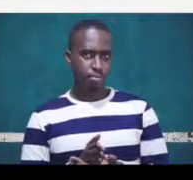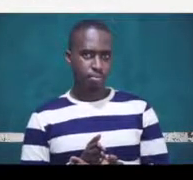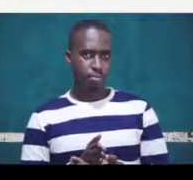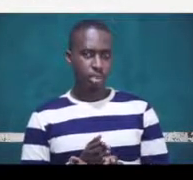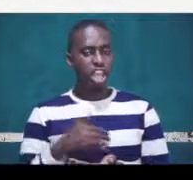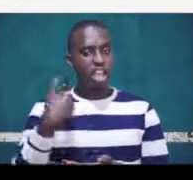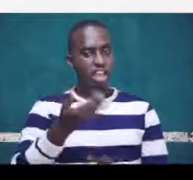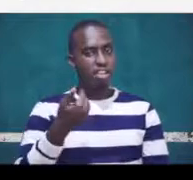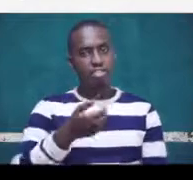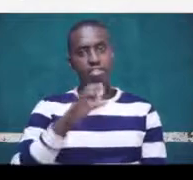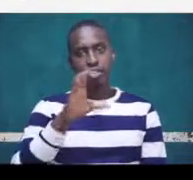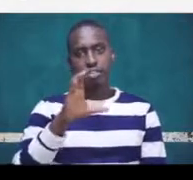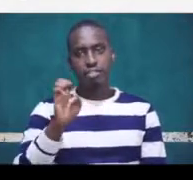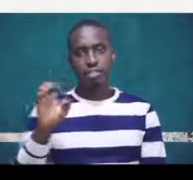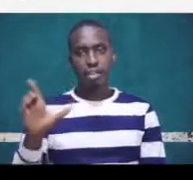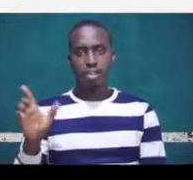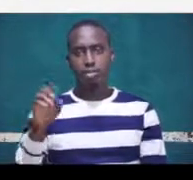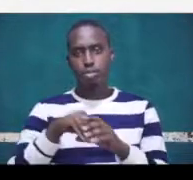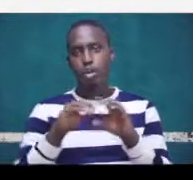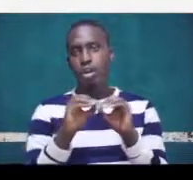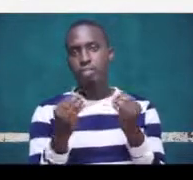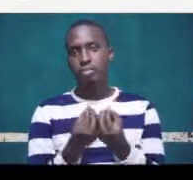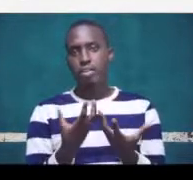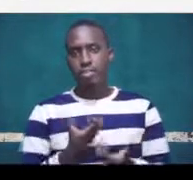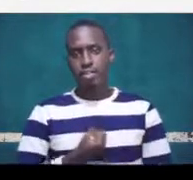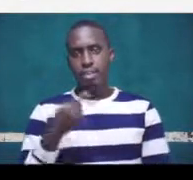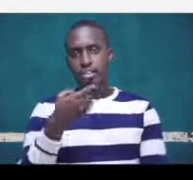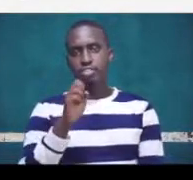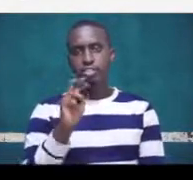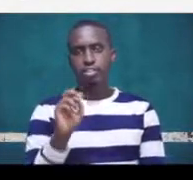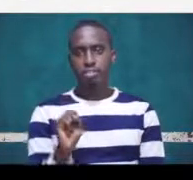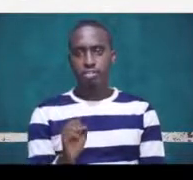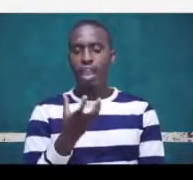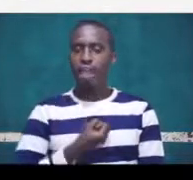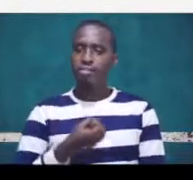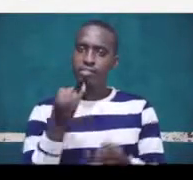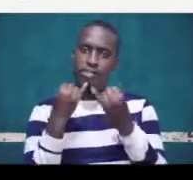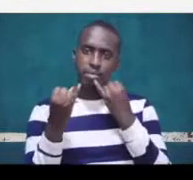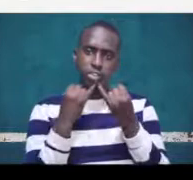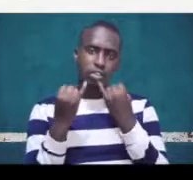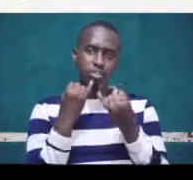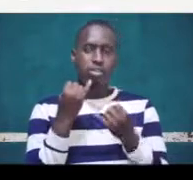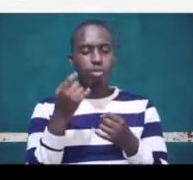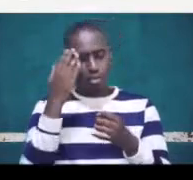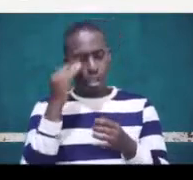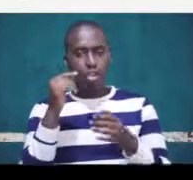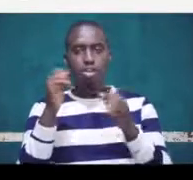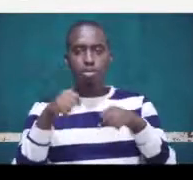each cell in an organism contains genes. It has all the information to determine who we are.